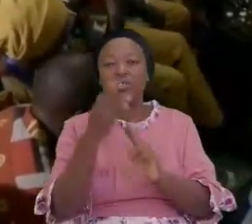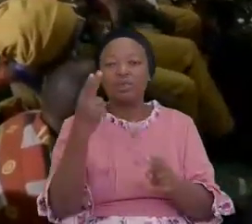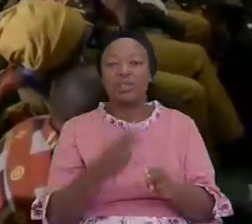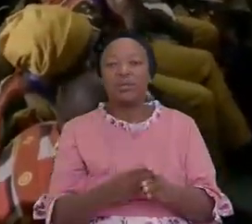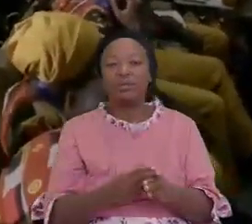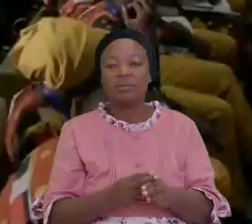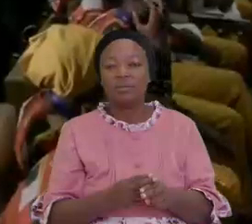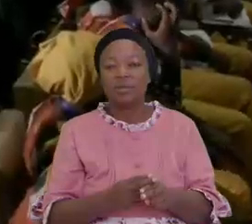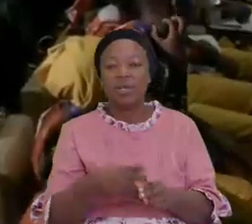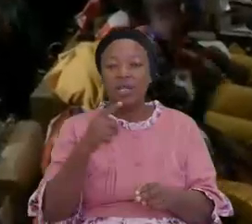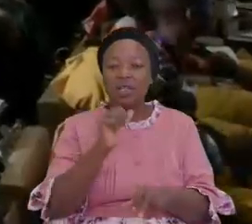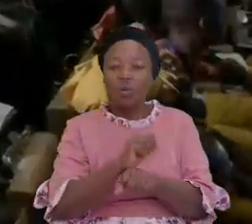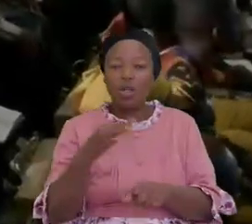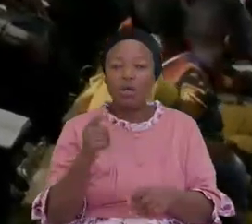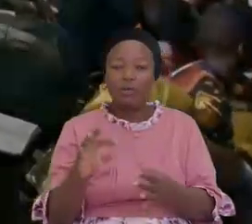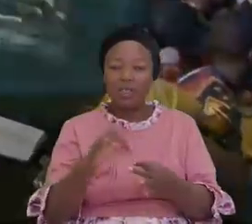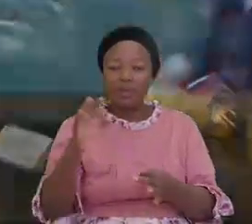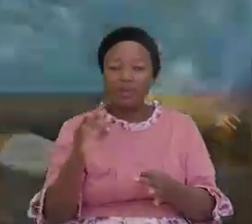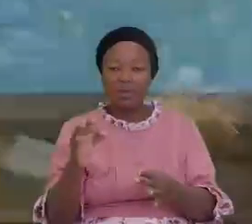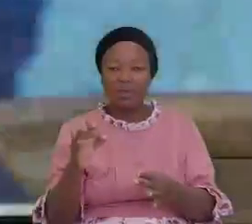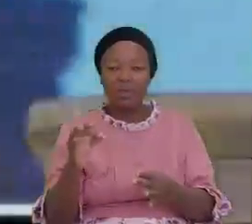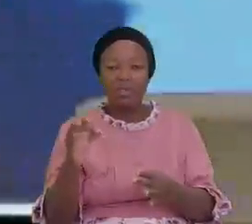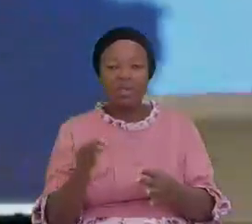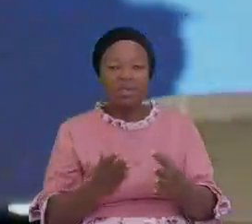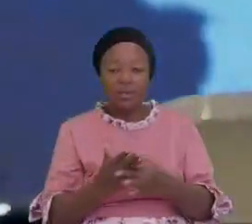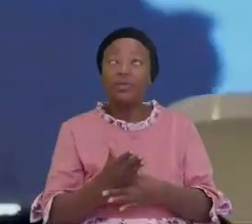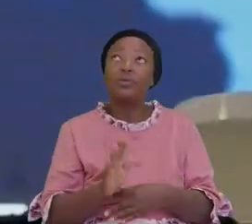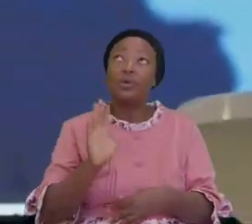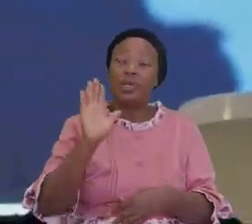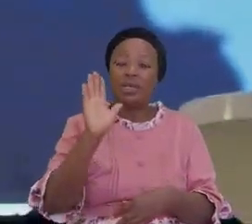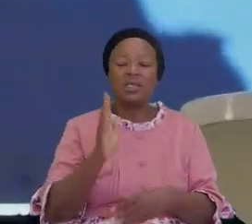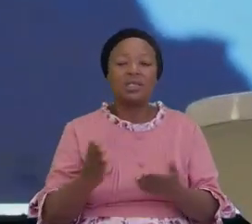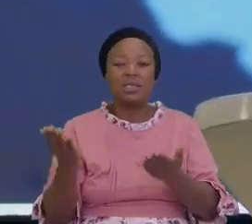The working of the Spirit through his servants.